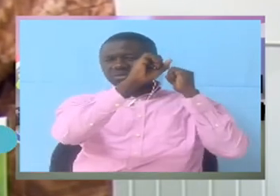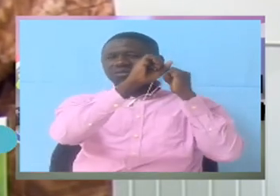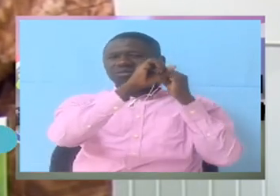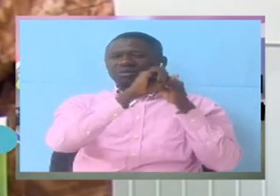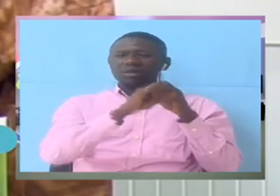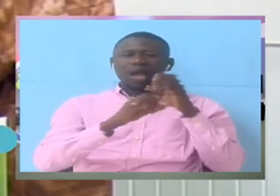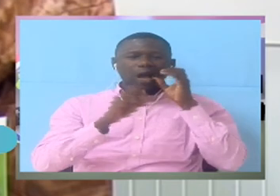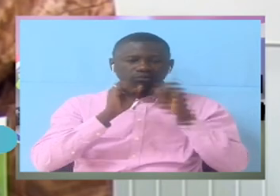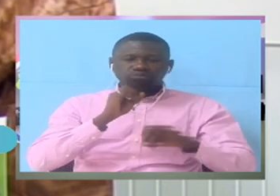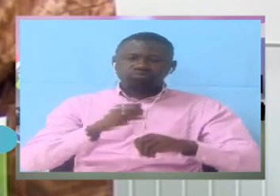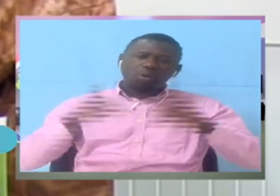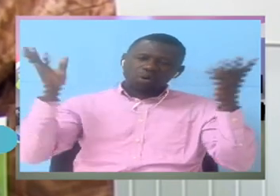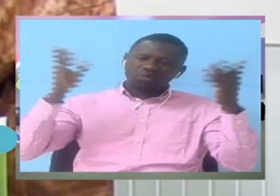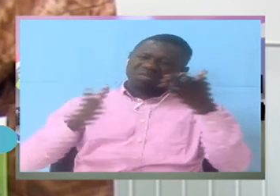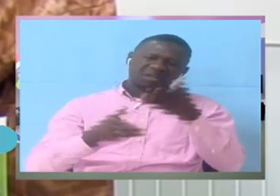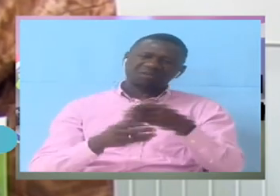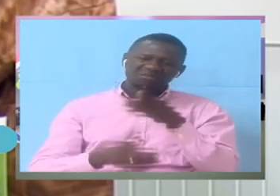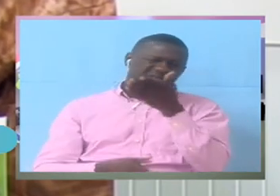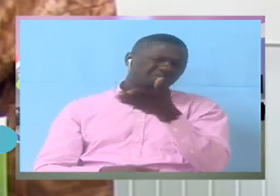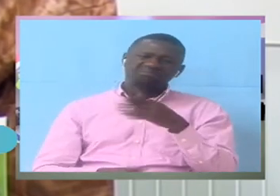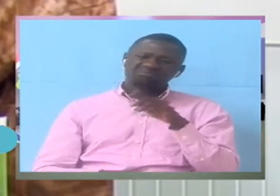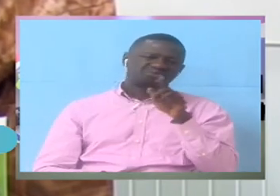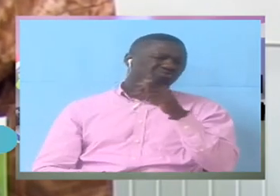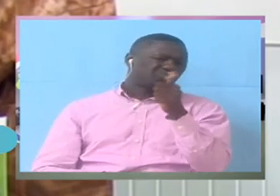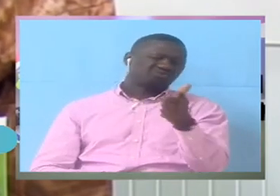The motors in there weren't good.